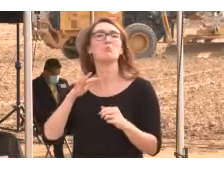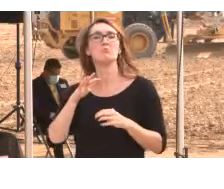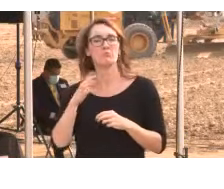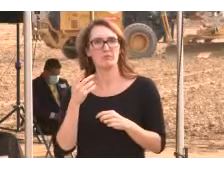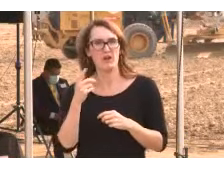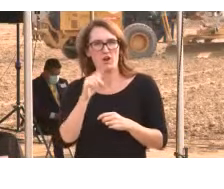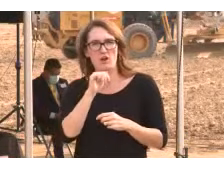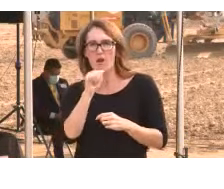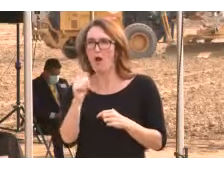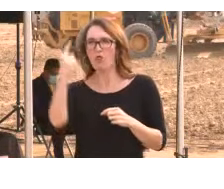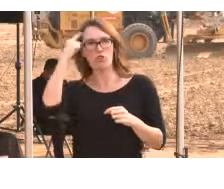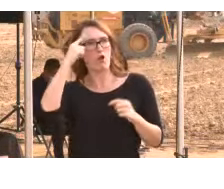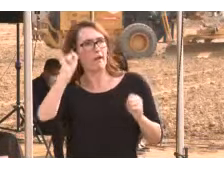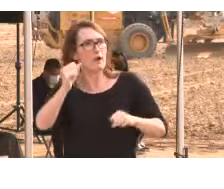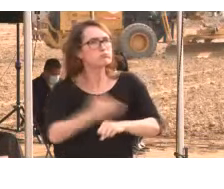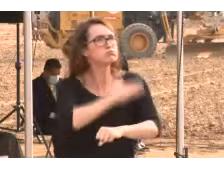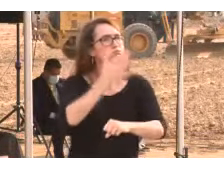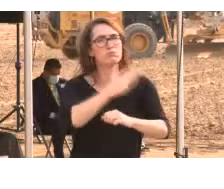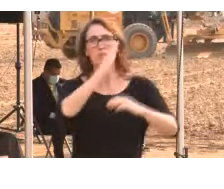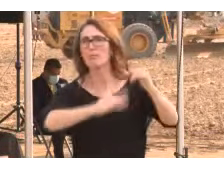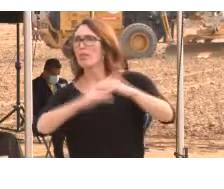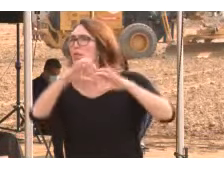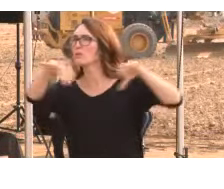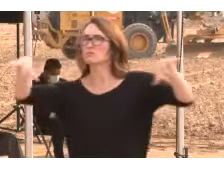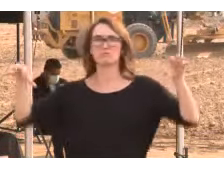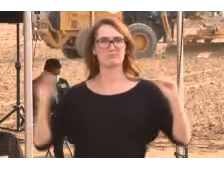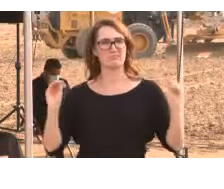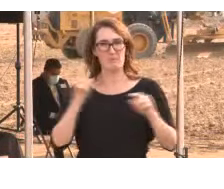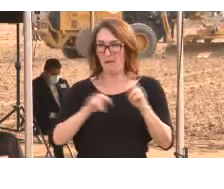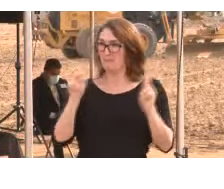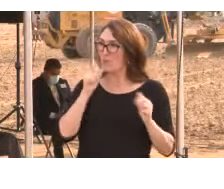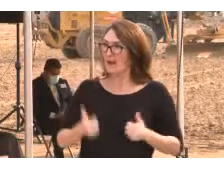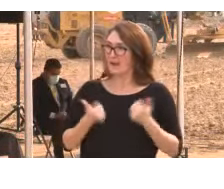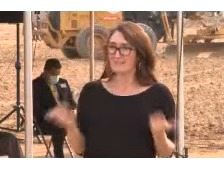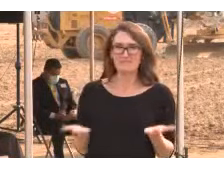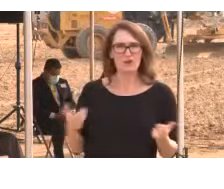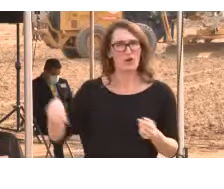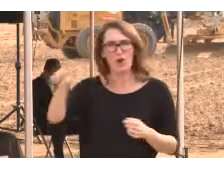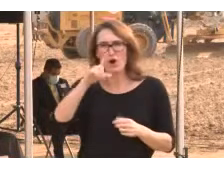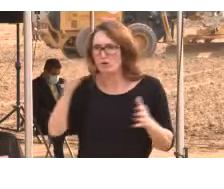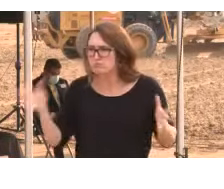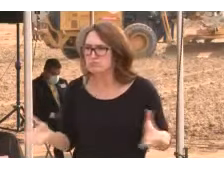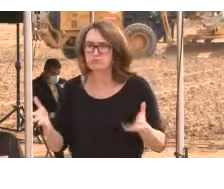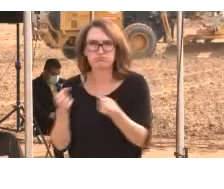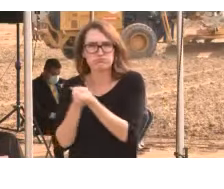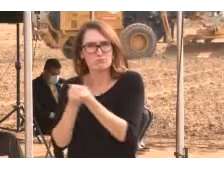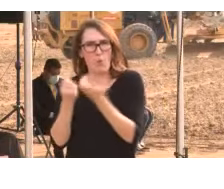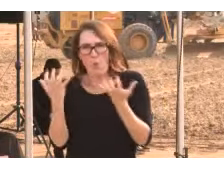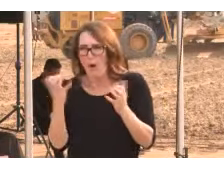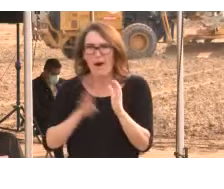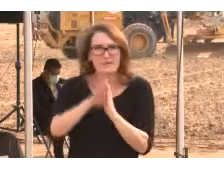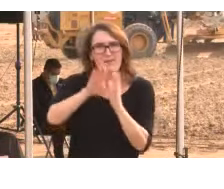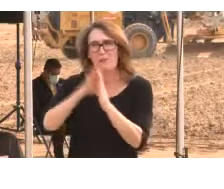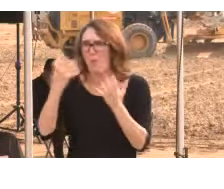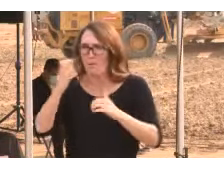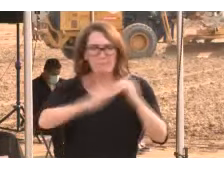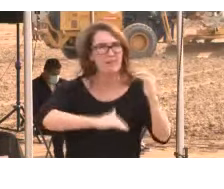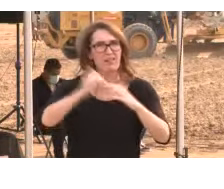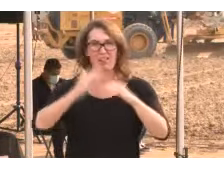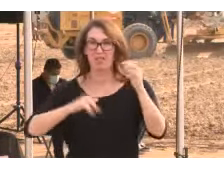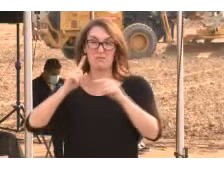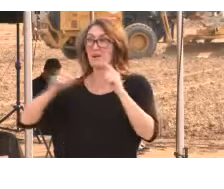quality development. The residents have long advocated for consideration in citywide development